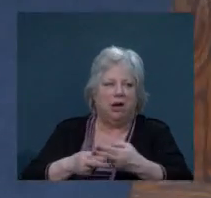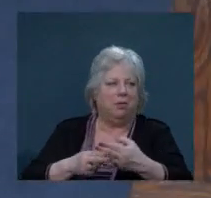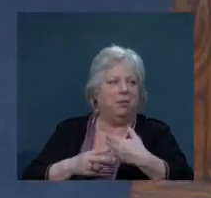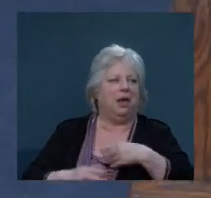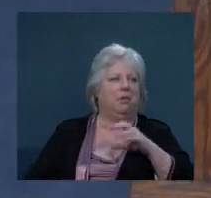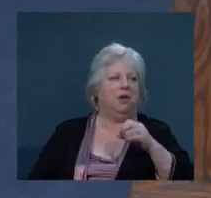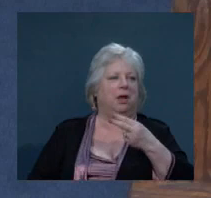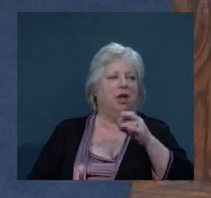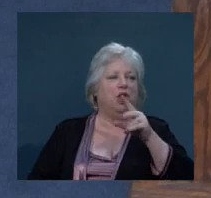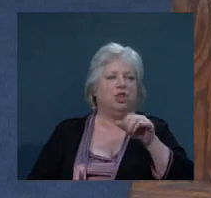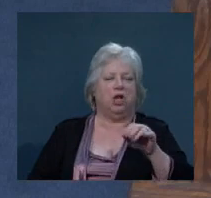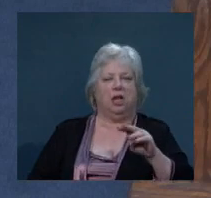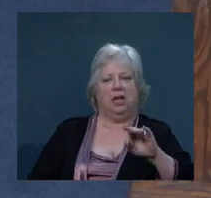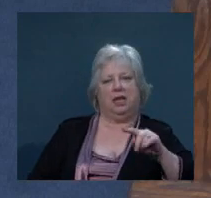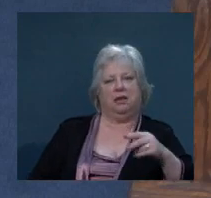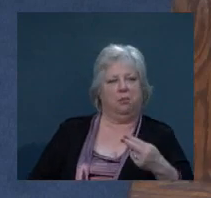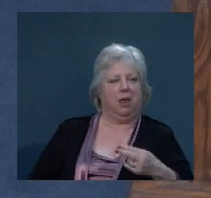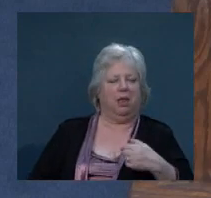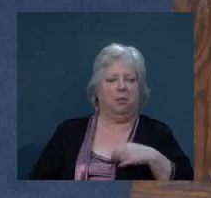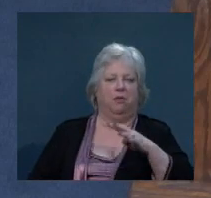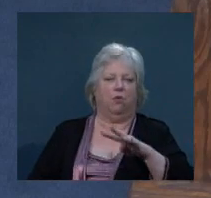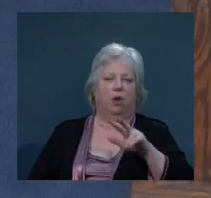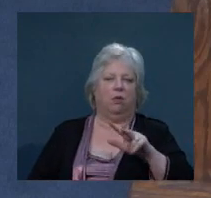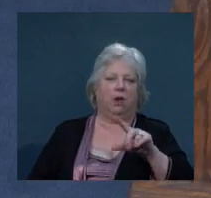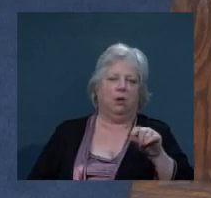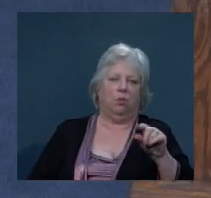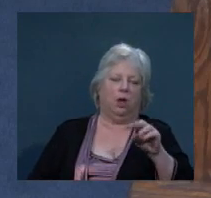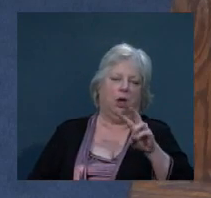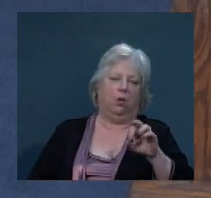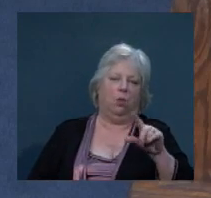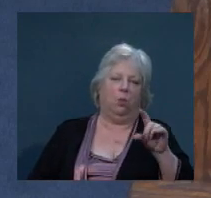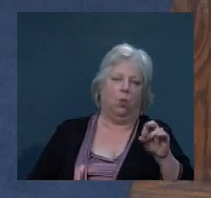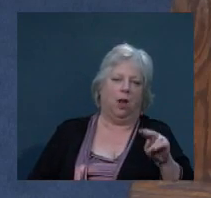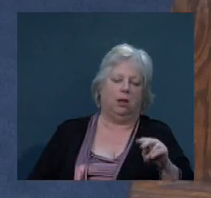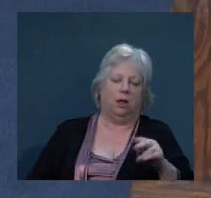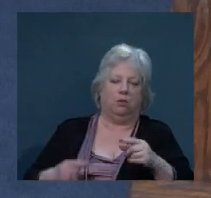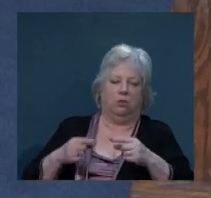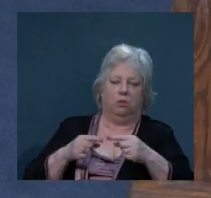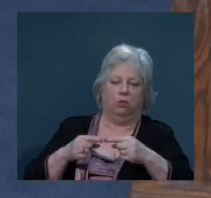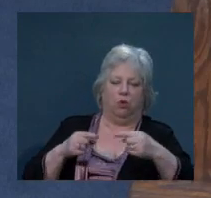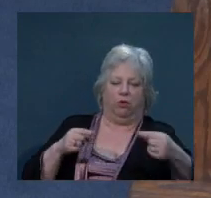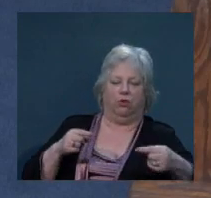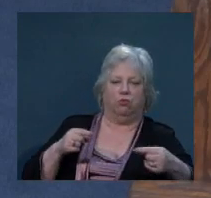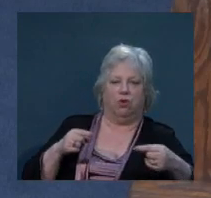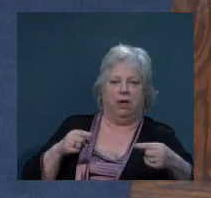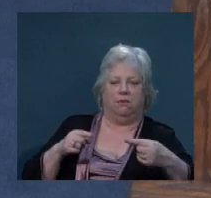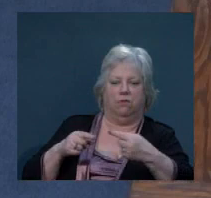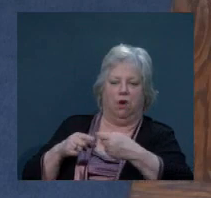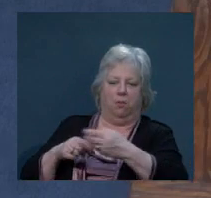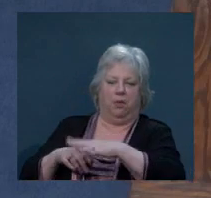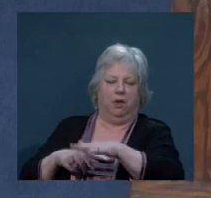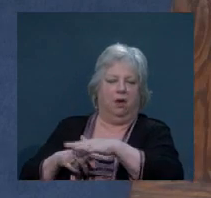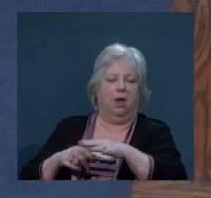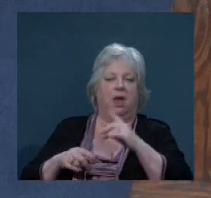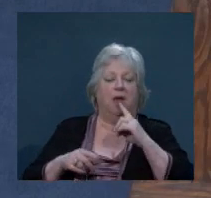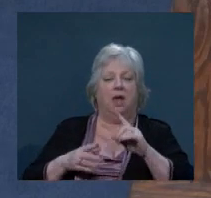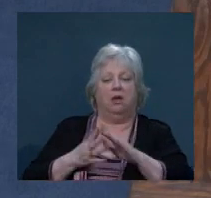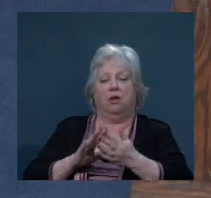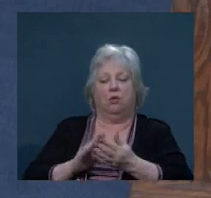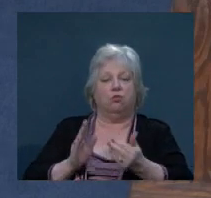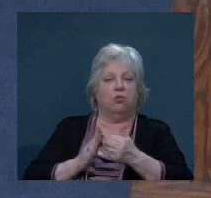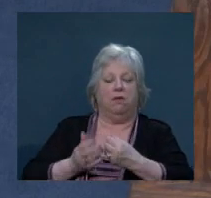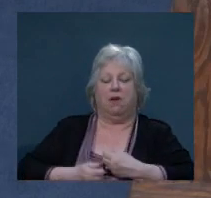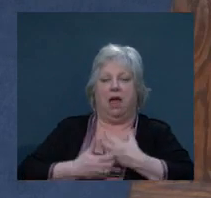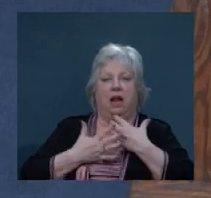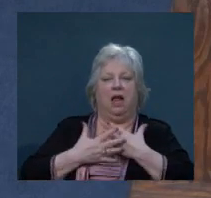name is Shelley Smith, and I'm at 4320 Weldon, right across the street, catty corner. As far as revitalizing the neighborhood, that is completely